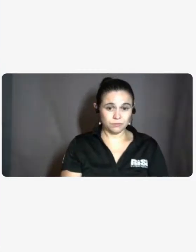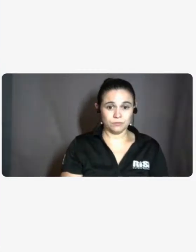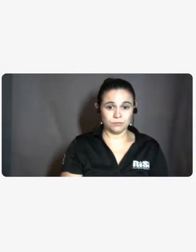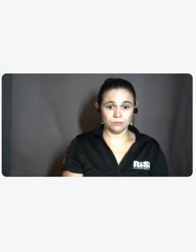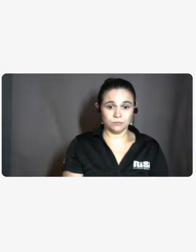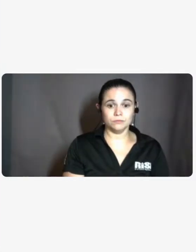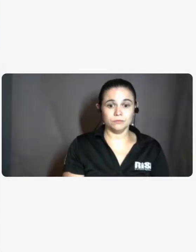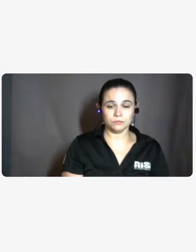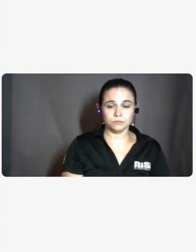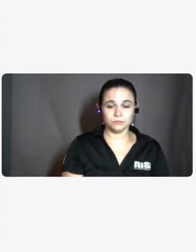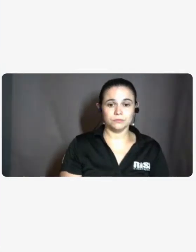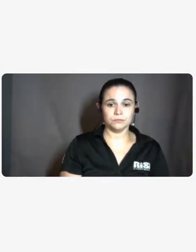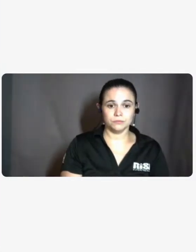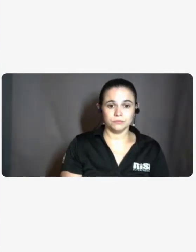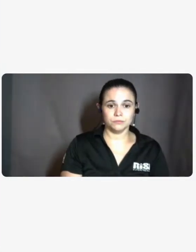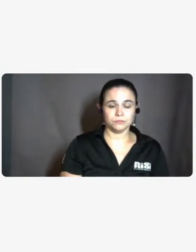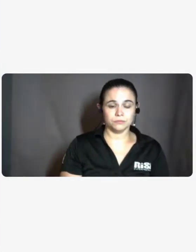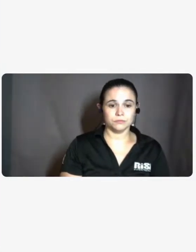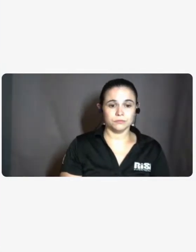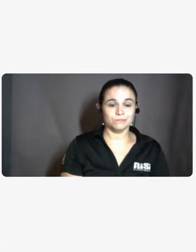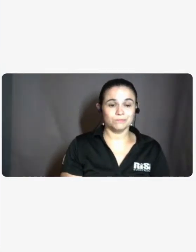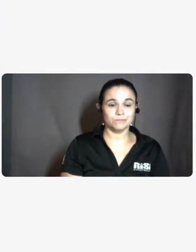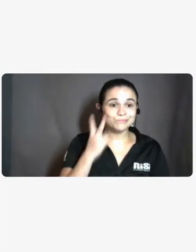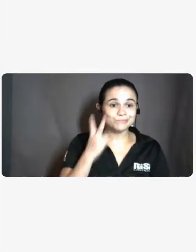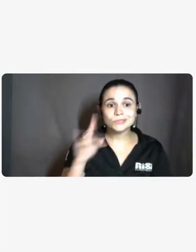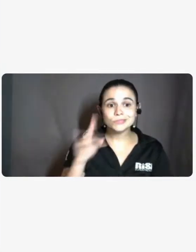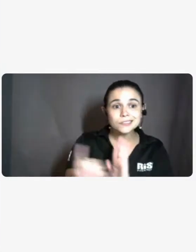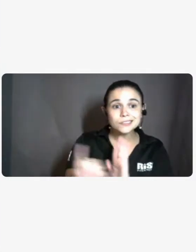truck stops, truck stations,